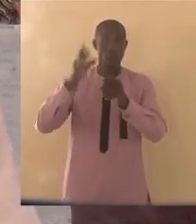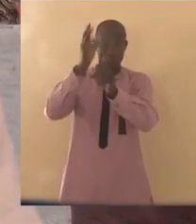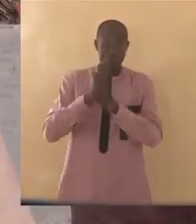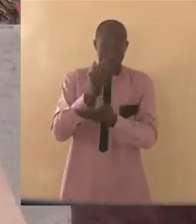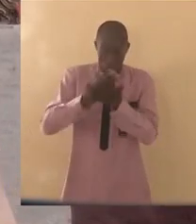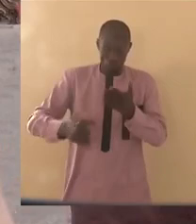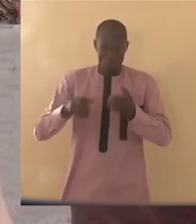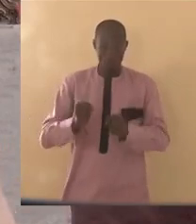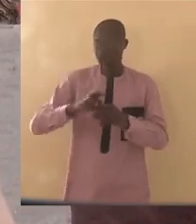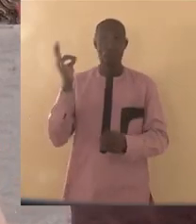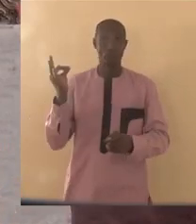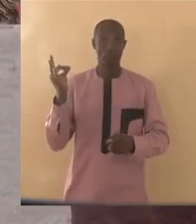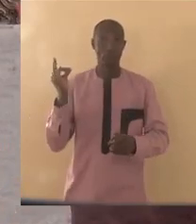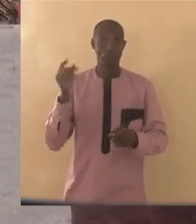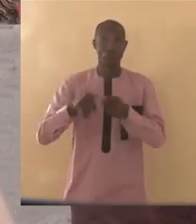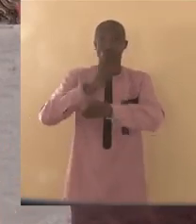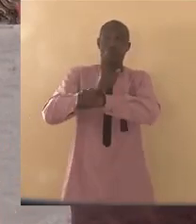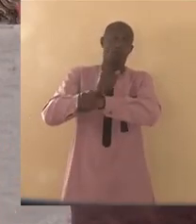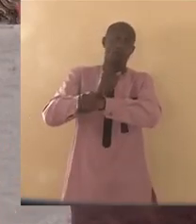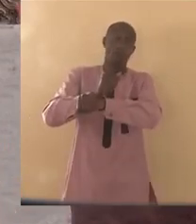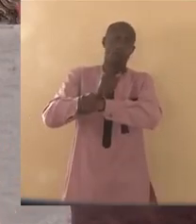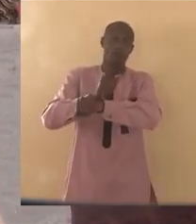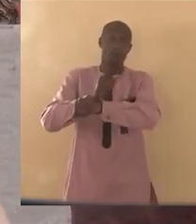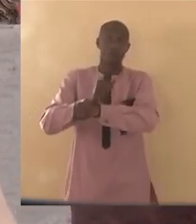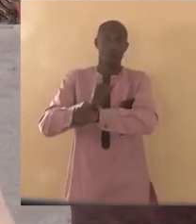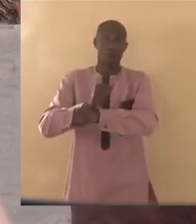to get some power, spiritual powers, to work.